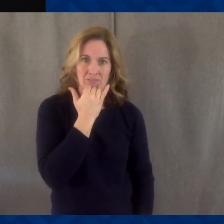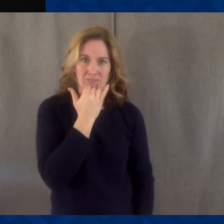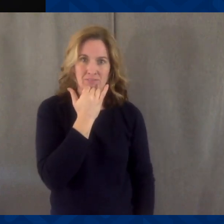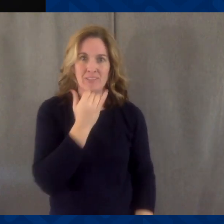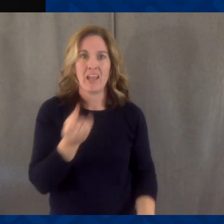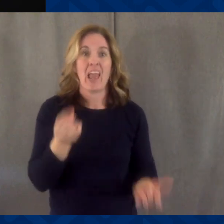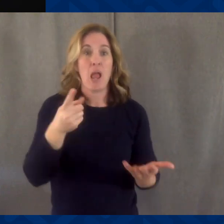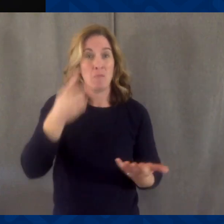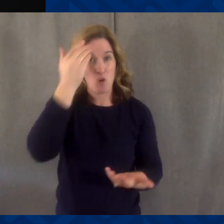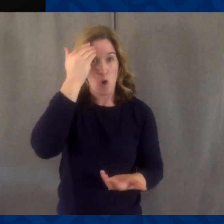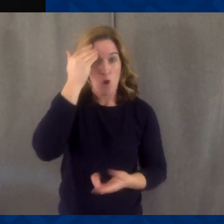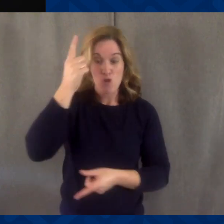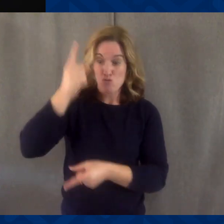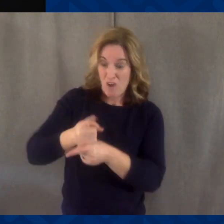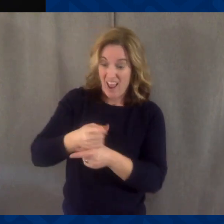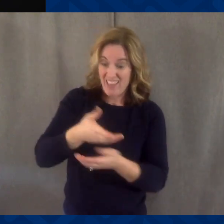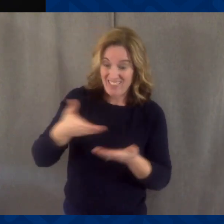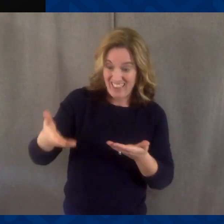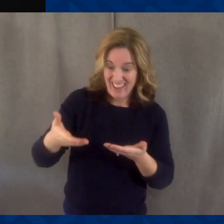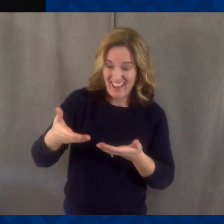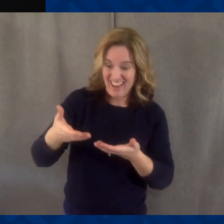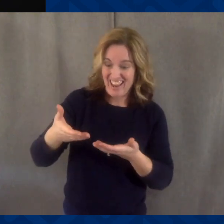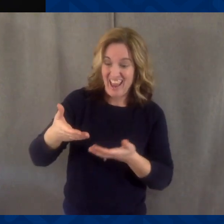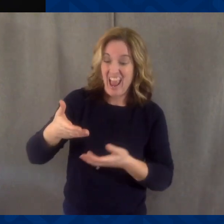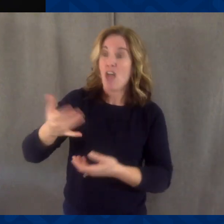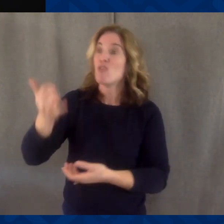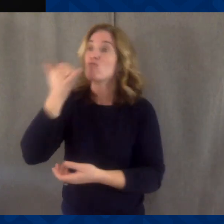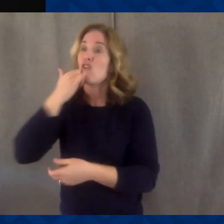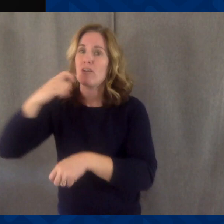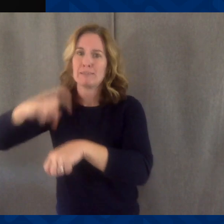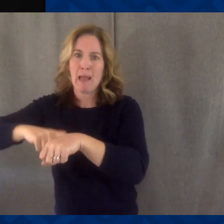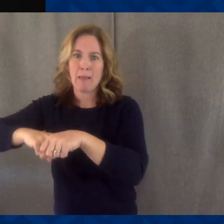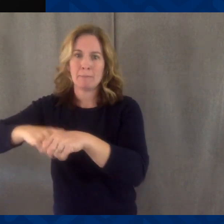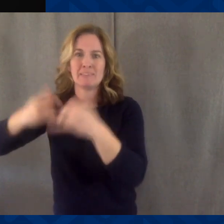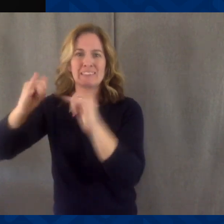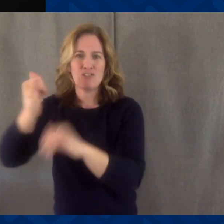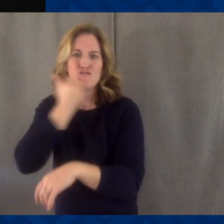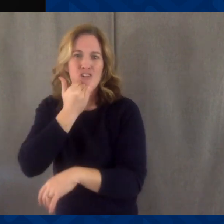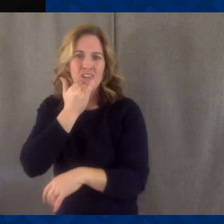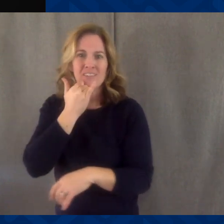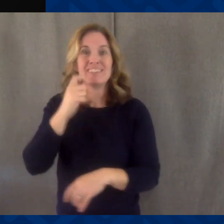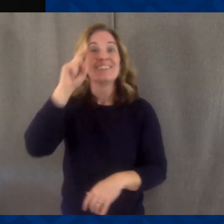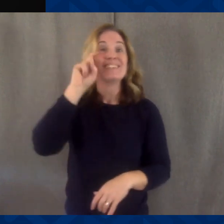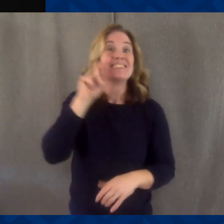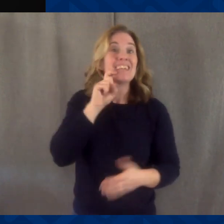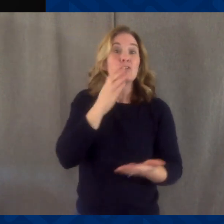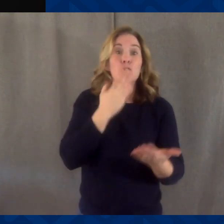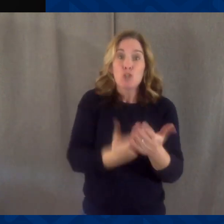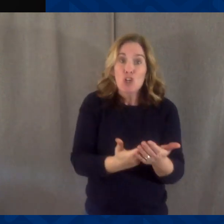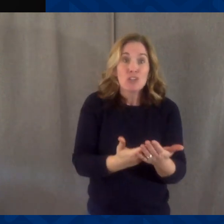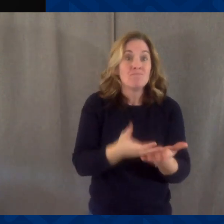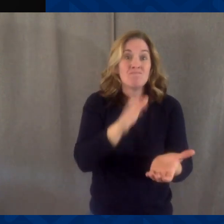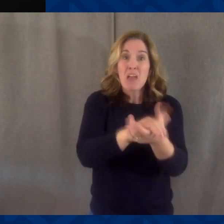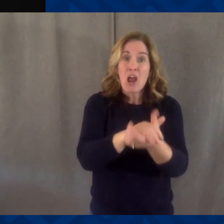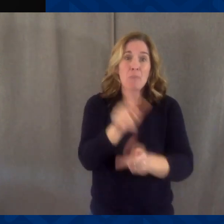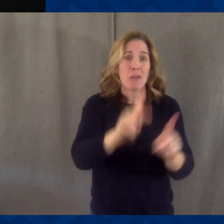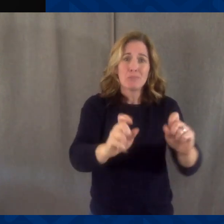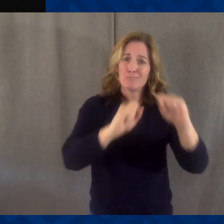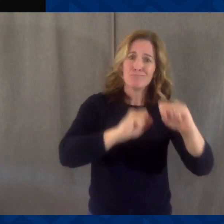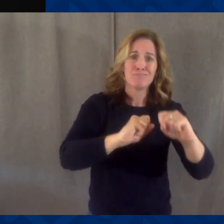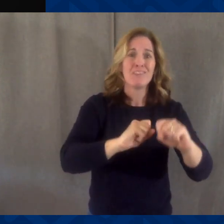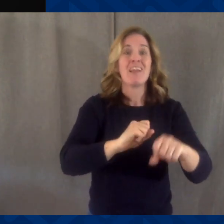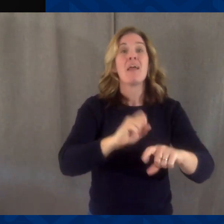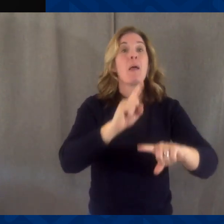time becomes the wrong thing. Sex is good. Amen from all my married folks. But sex before you're married could be